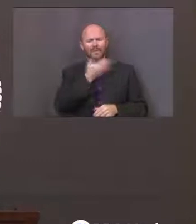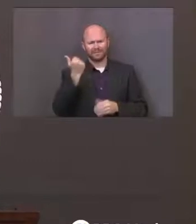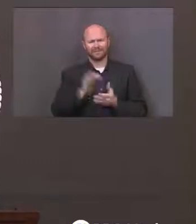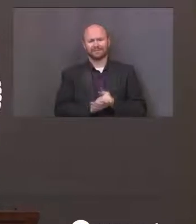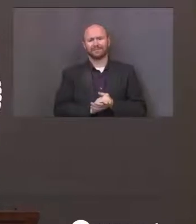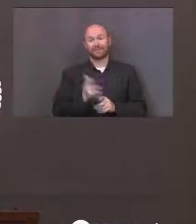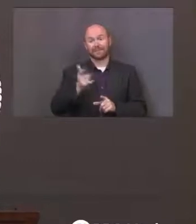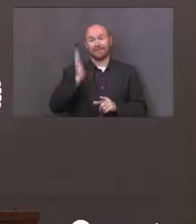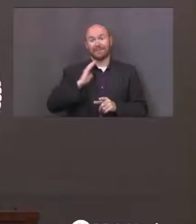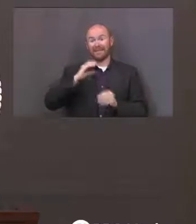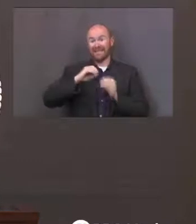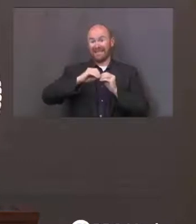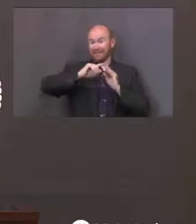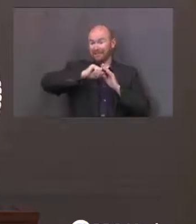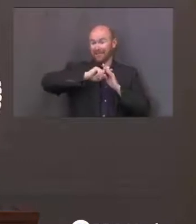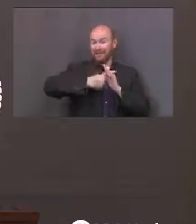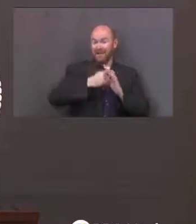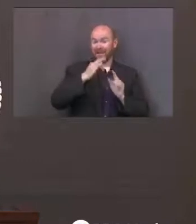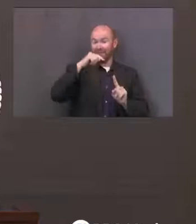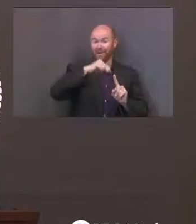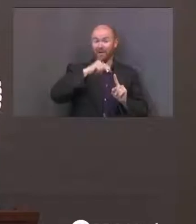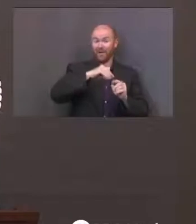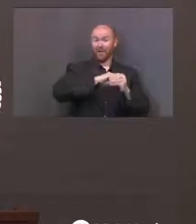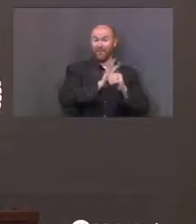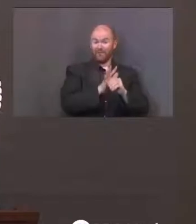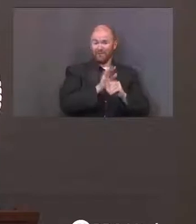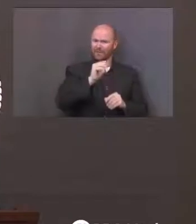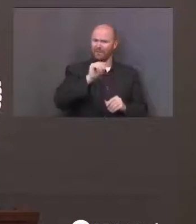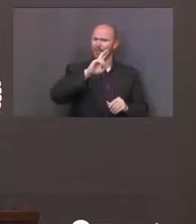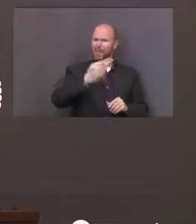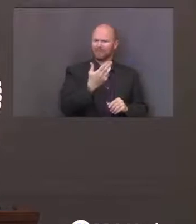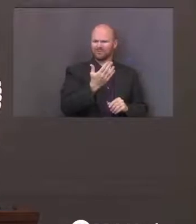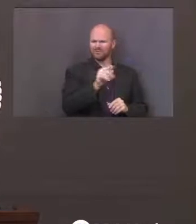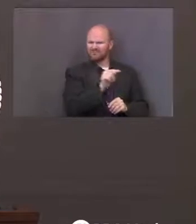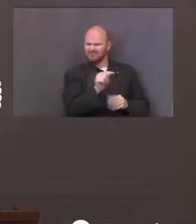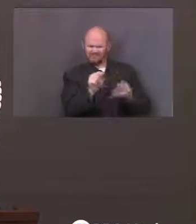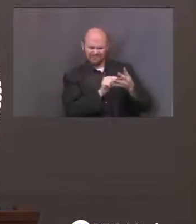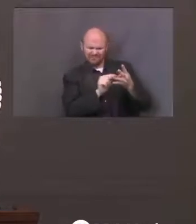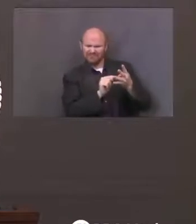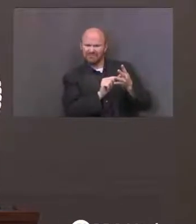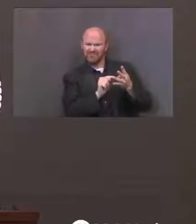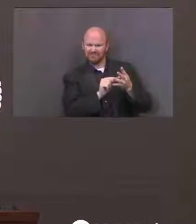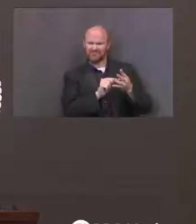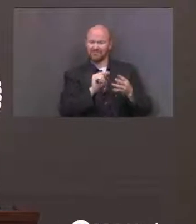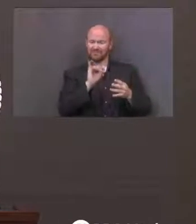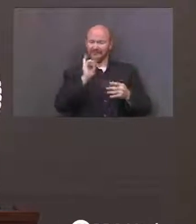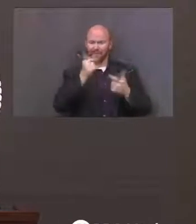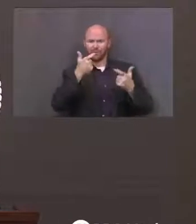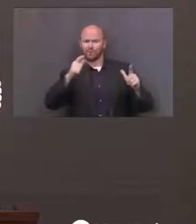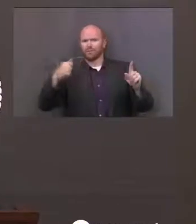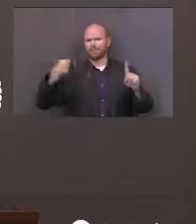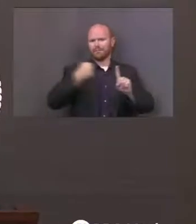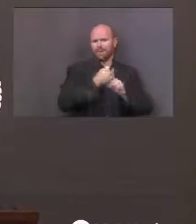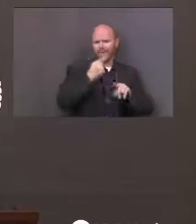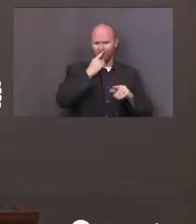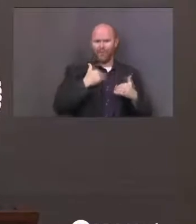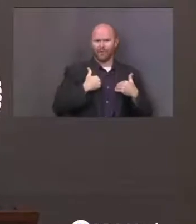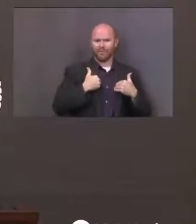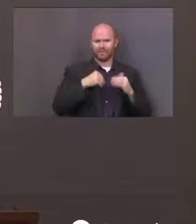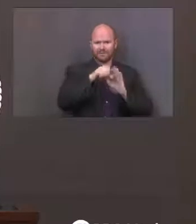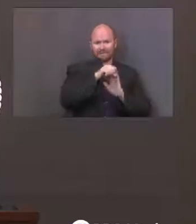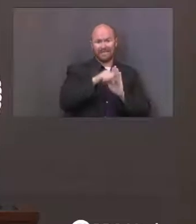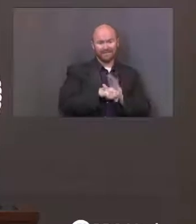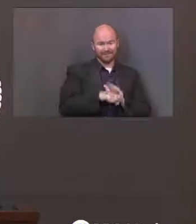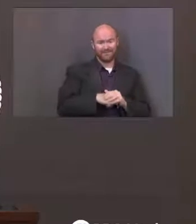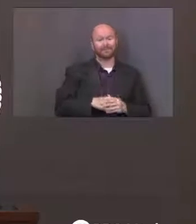our state at the first part of this year, again, March, when we first declared an emergency. Our strategy